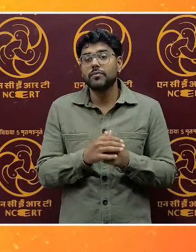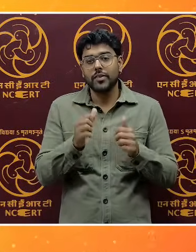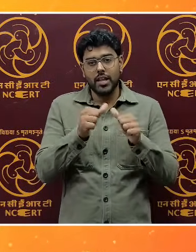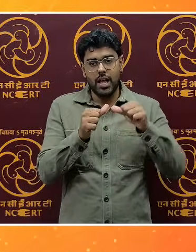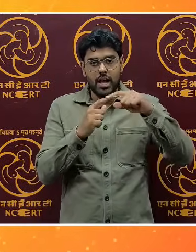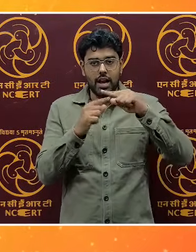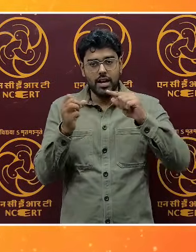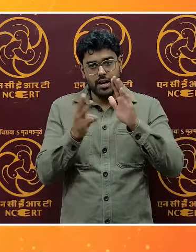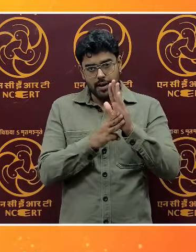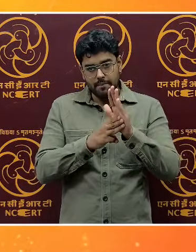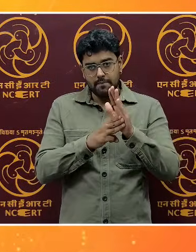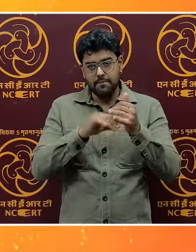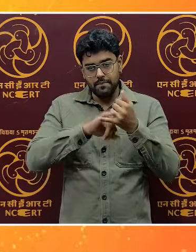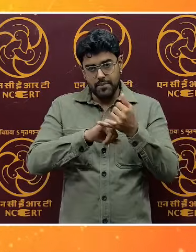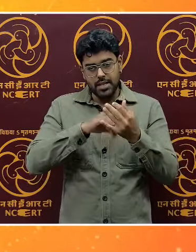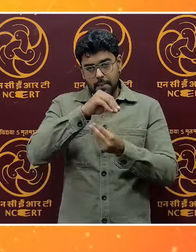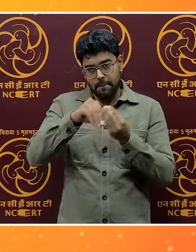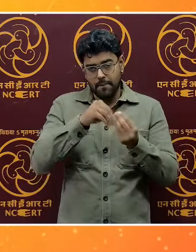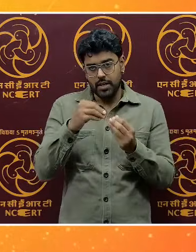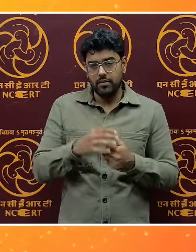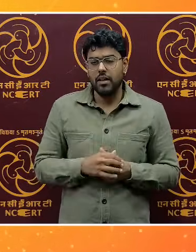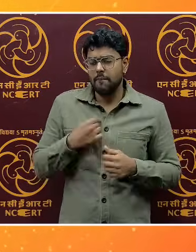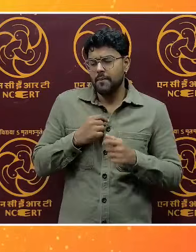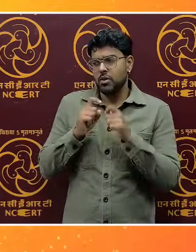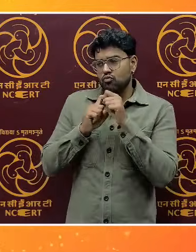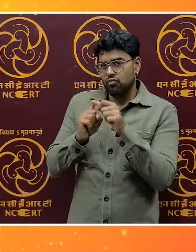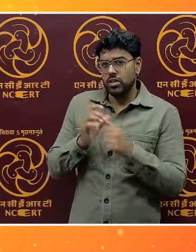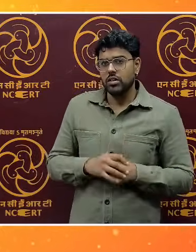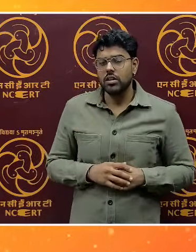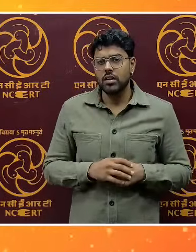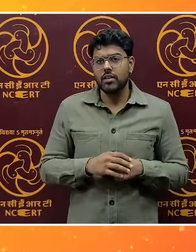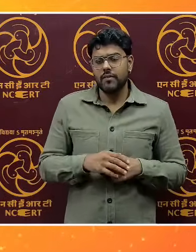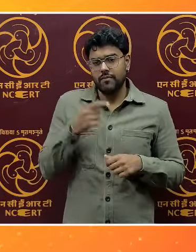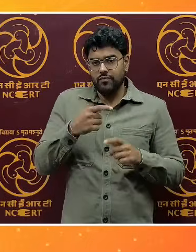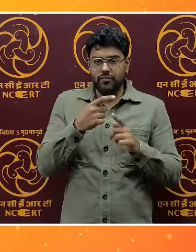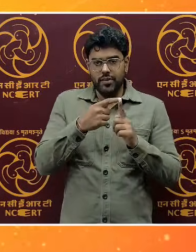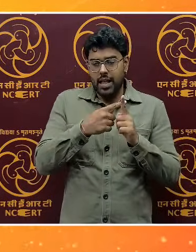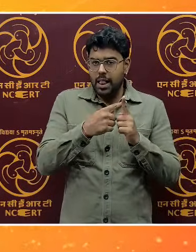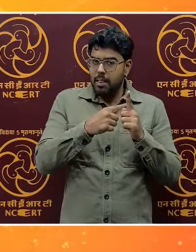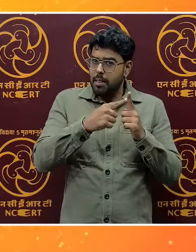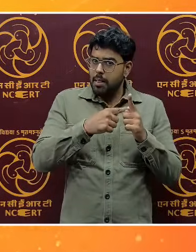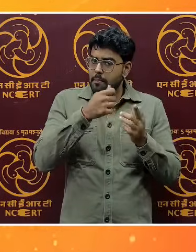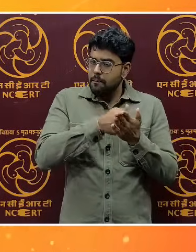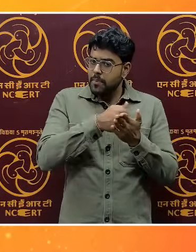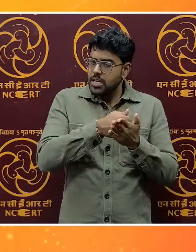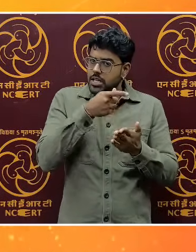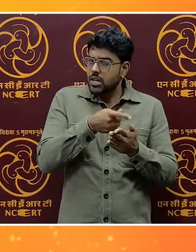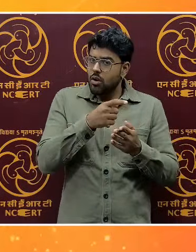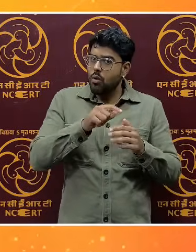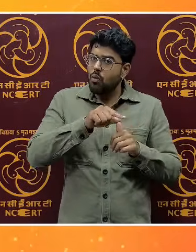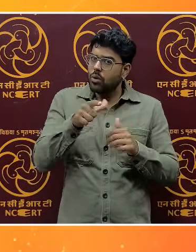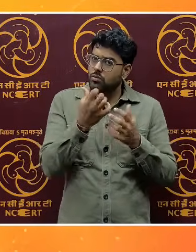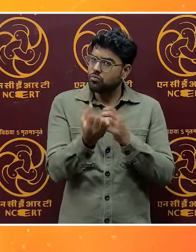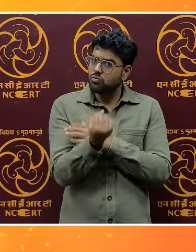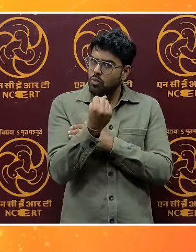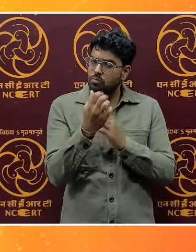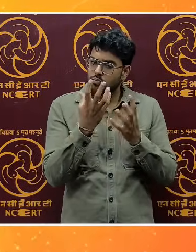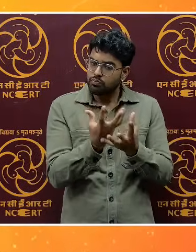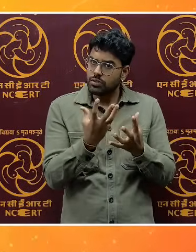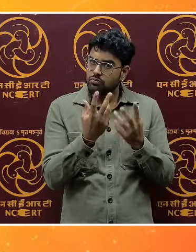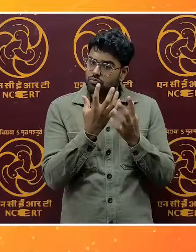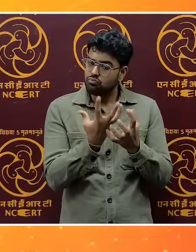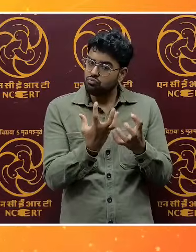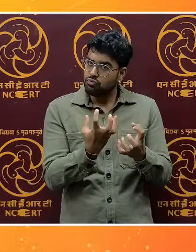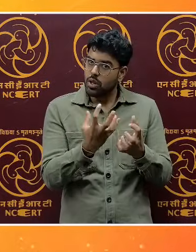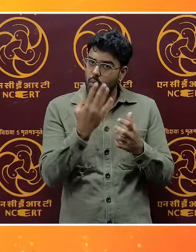atoms. Okay, so ma'am, I want to ask you here, are elements always in solid state, because these